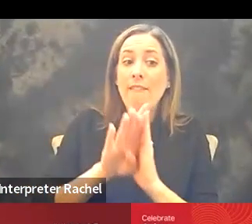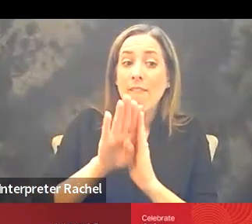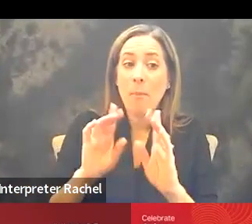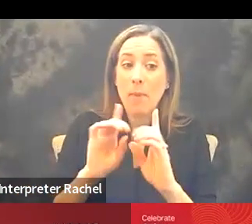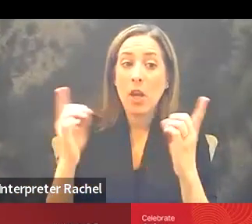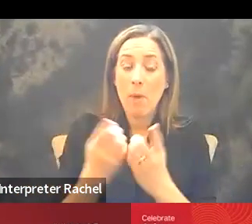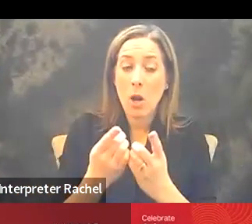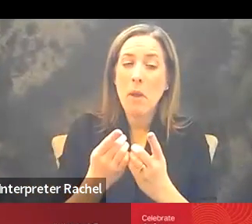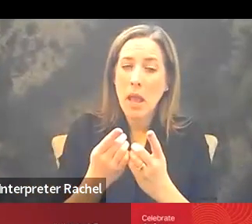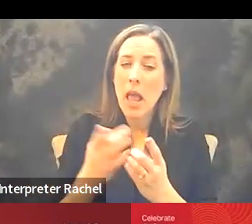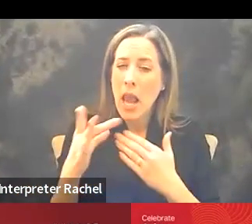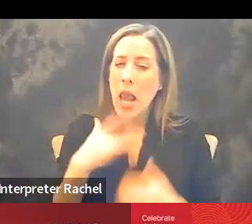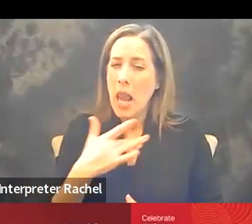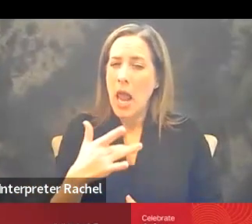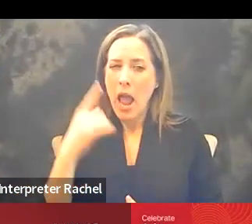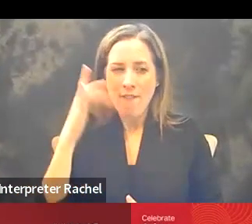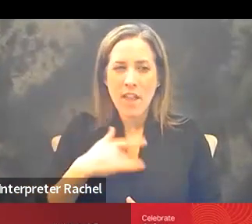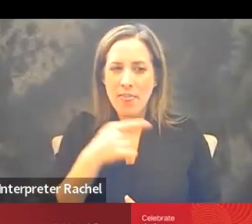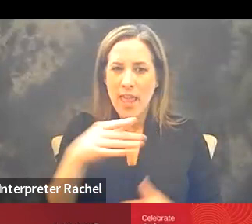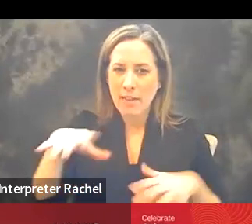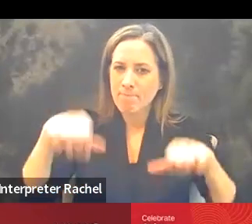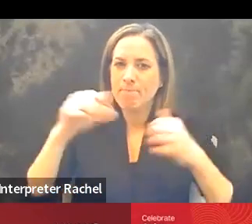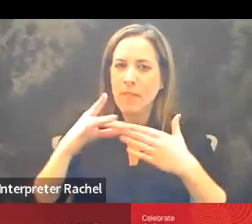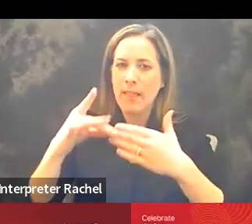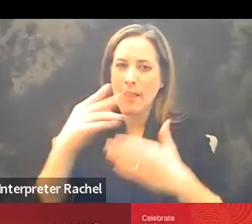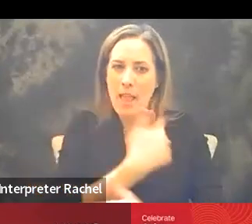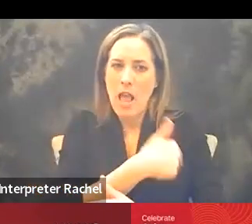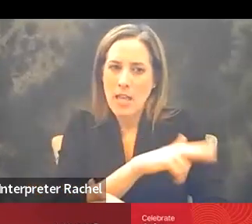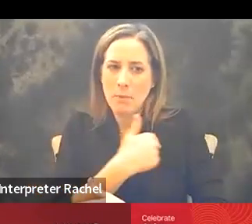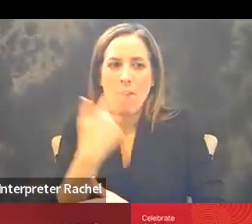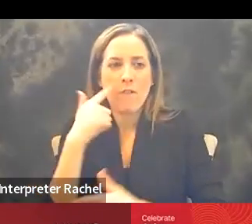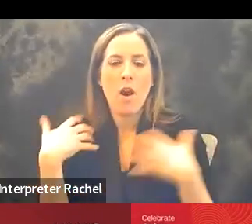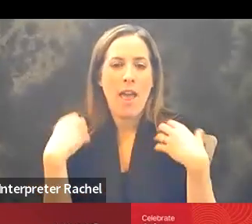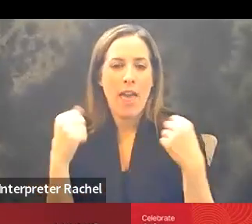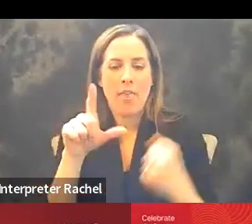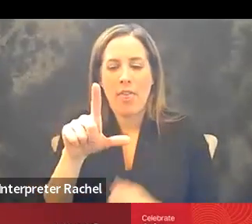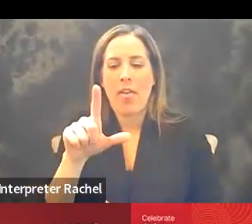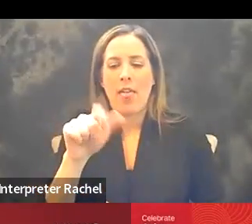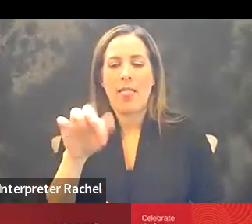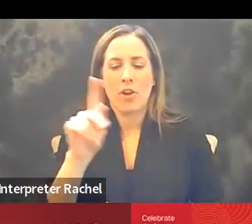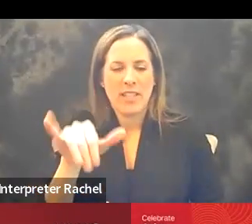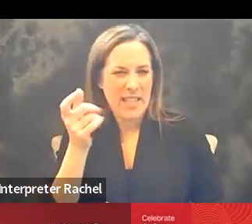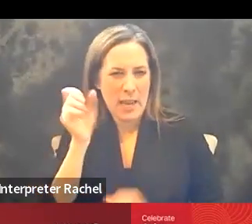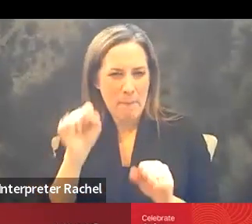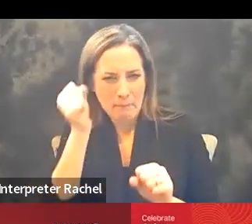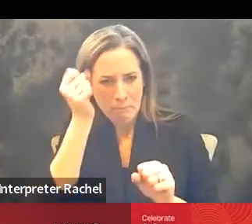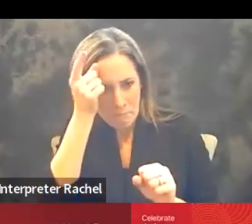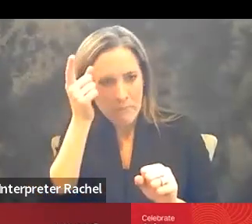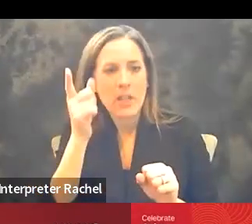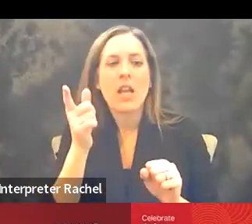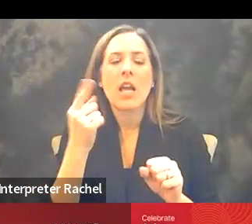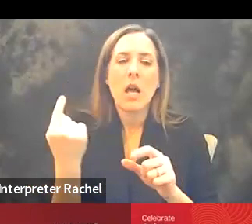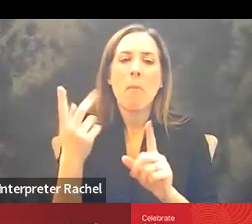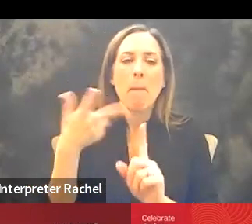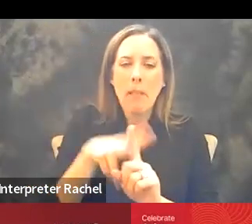probably the one that takes the lead within the hospital in health literacy per se, not only by applying, you know, those principles of plain language